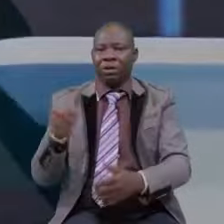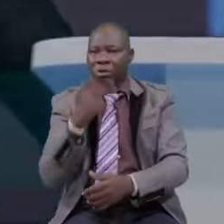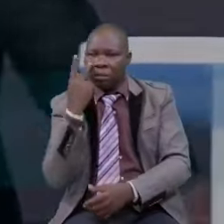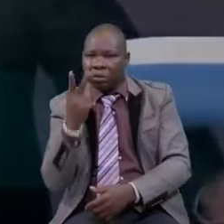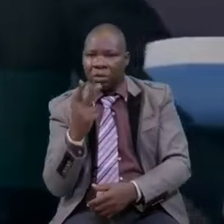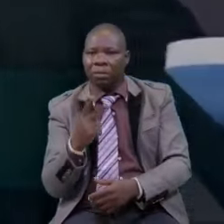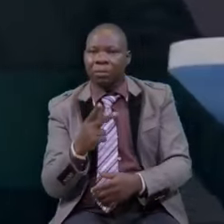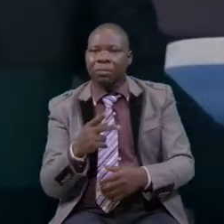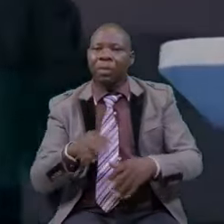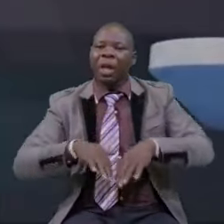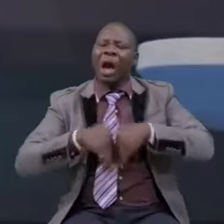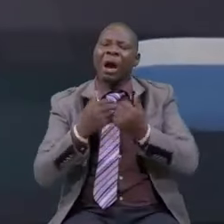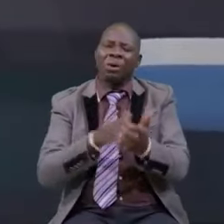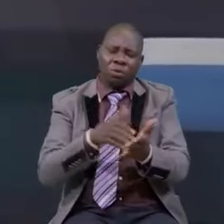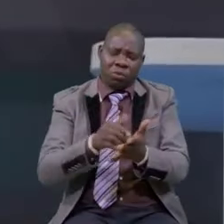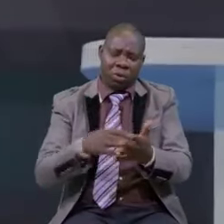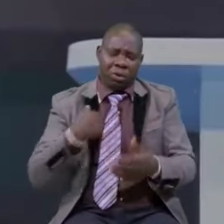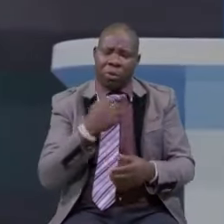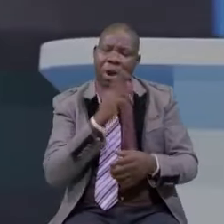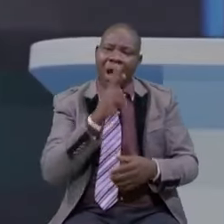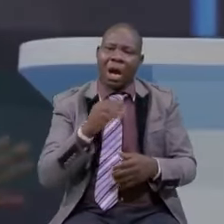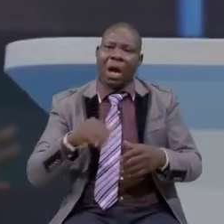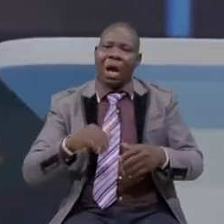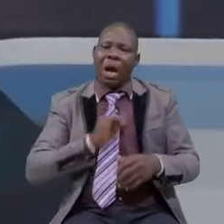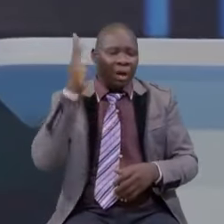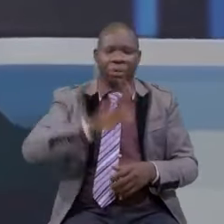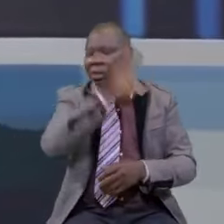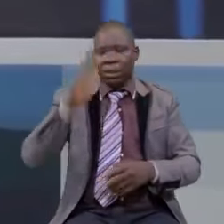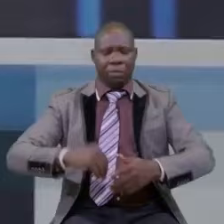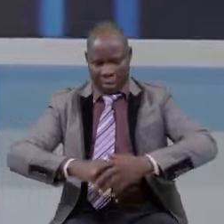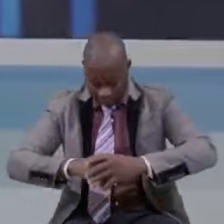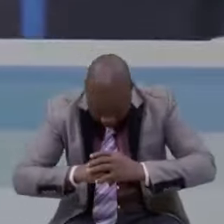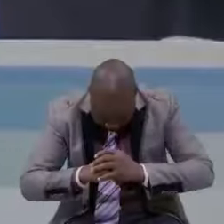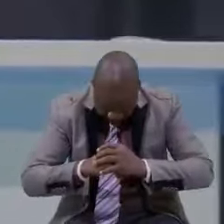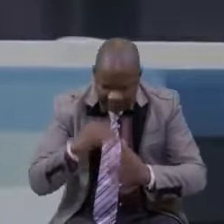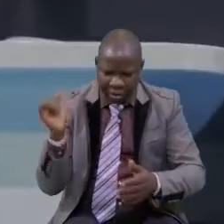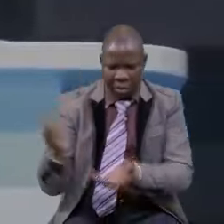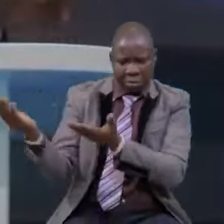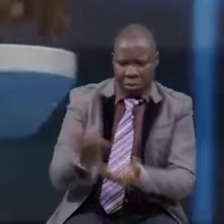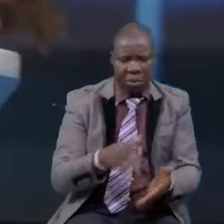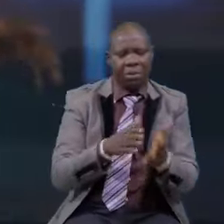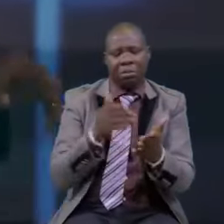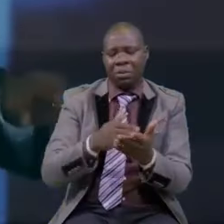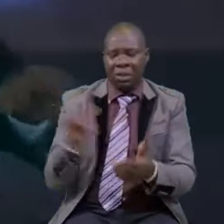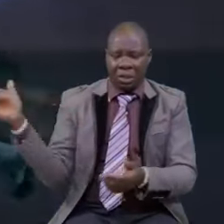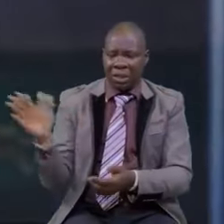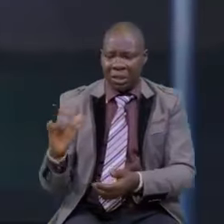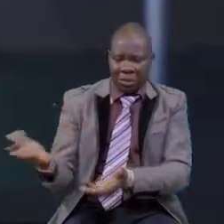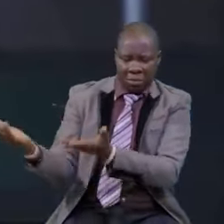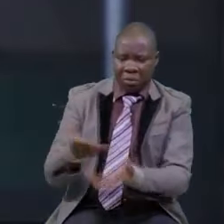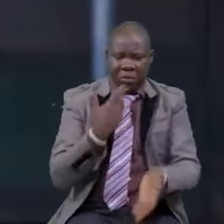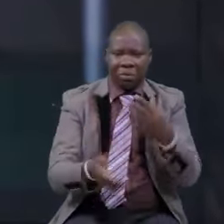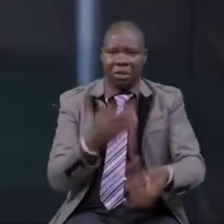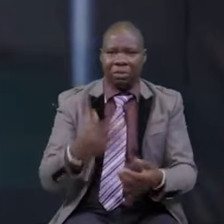weak we are. I will never bend. They bring money, they bring whatever, and they send